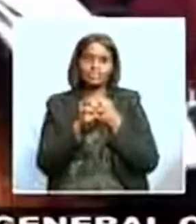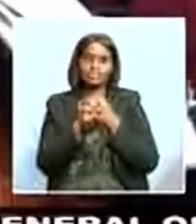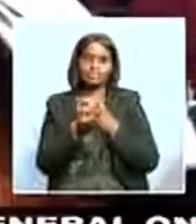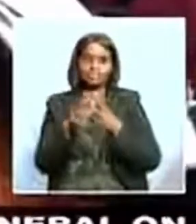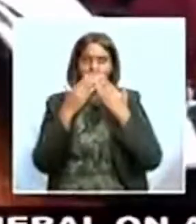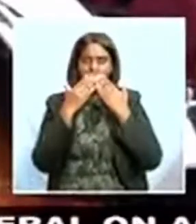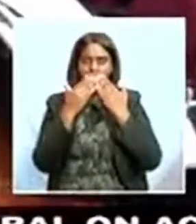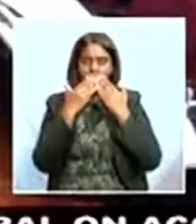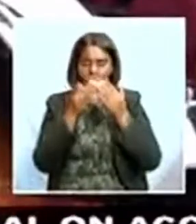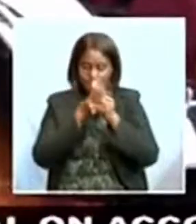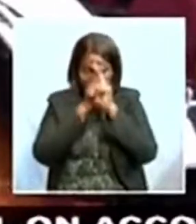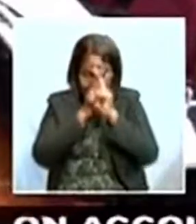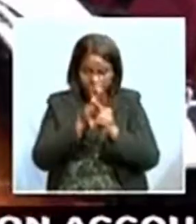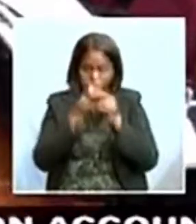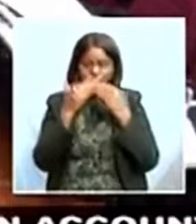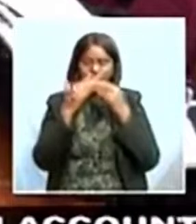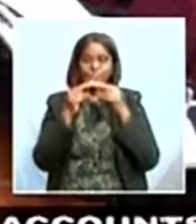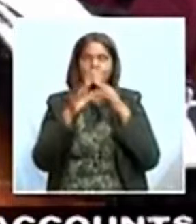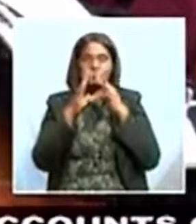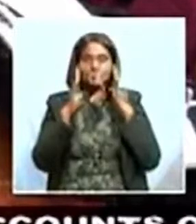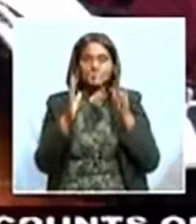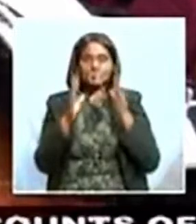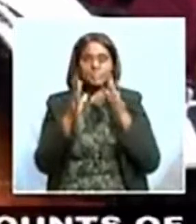Thank you, Chair, Honorable. thank you so very much.